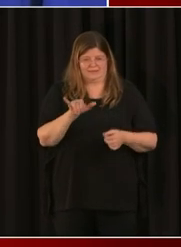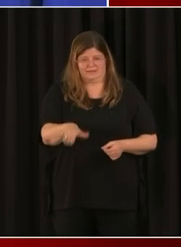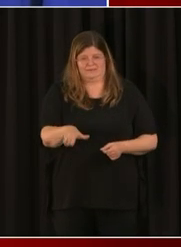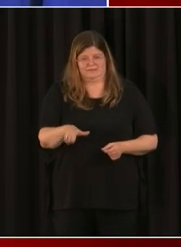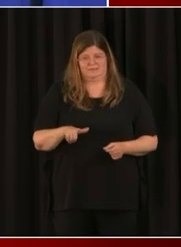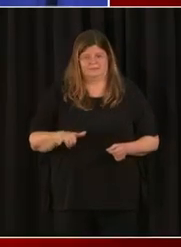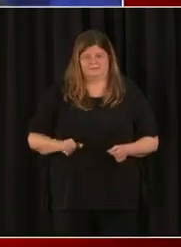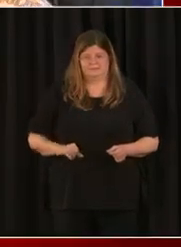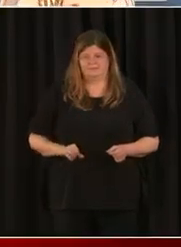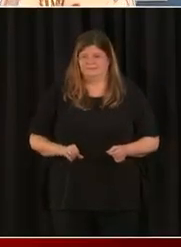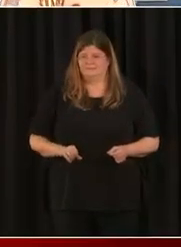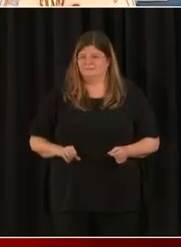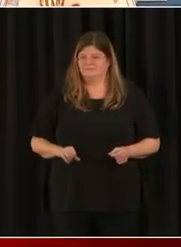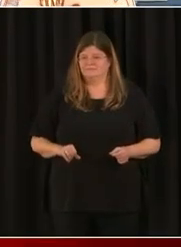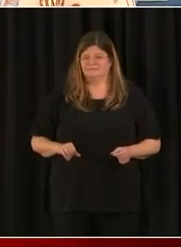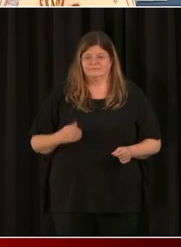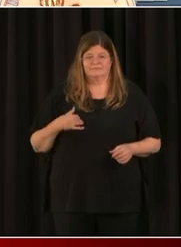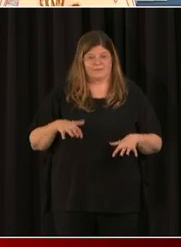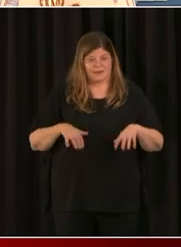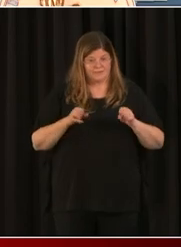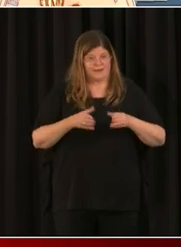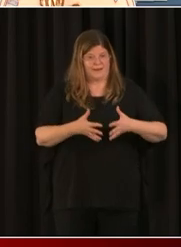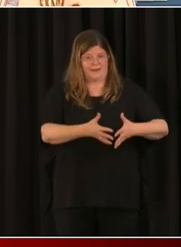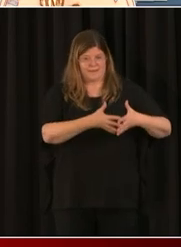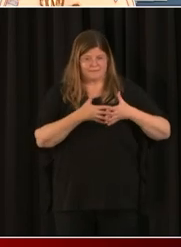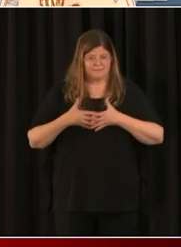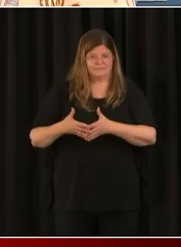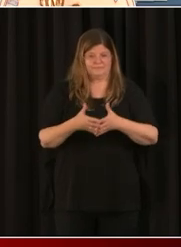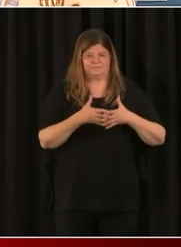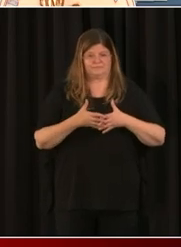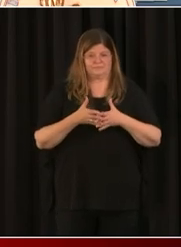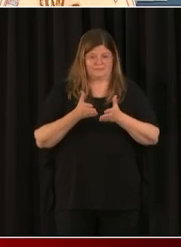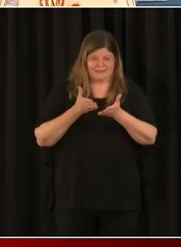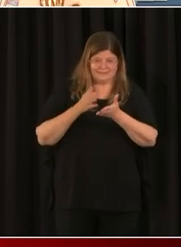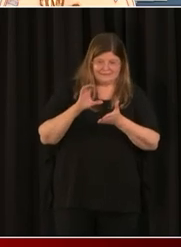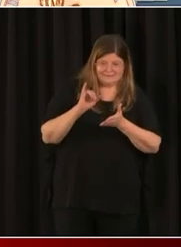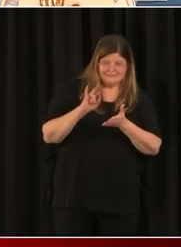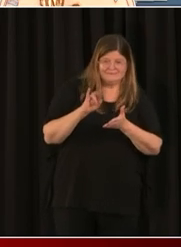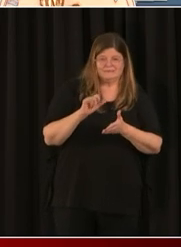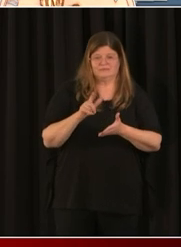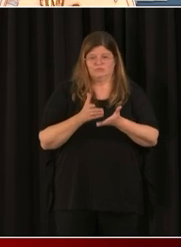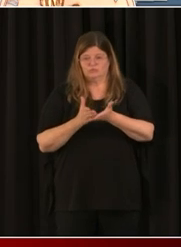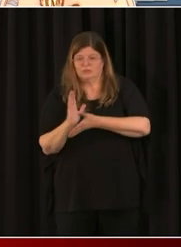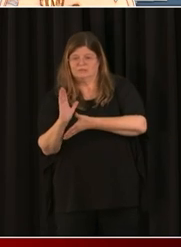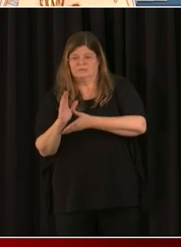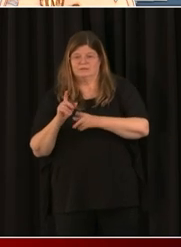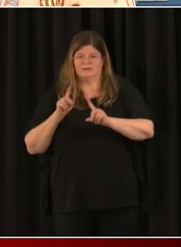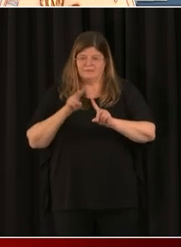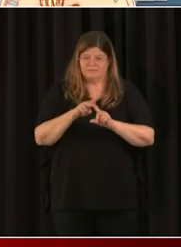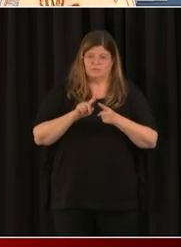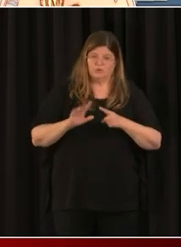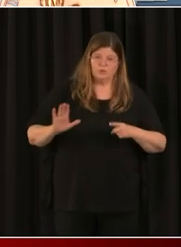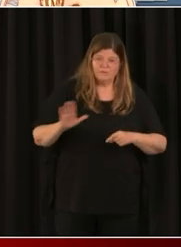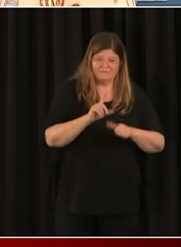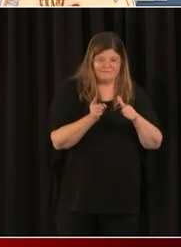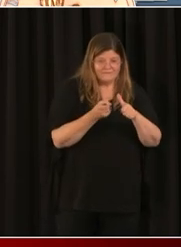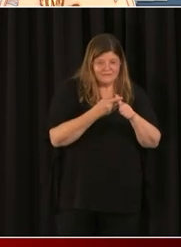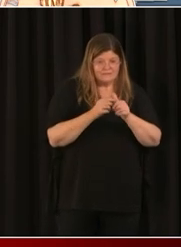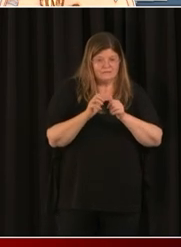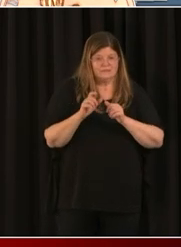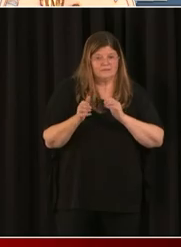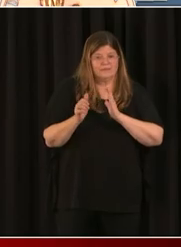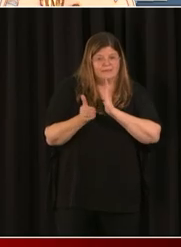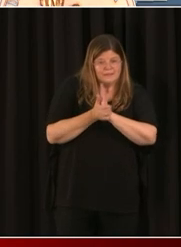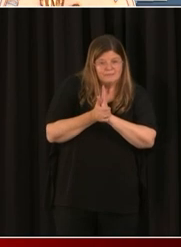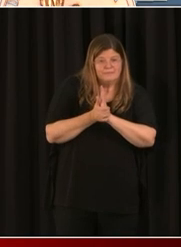seriously an American's ability to exercise his or her First Amendment rights, and we do. But